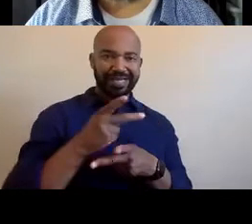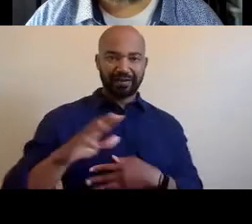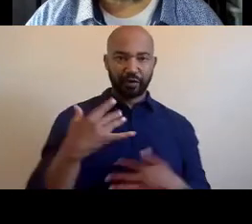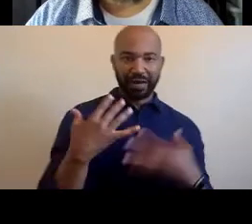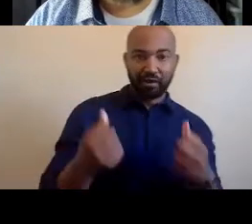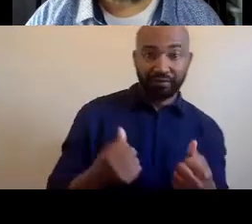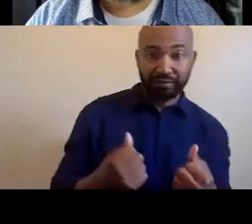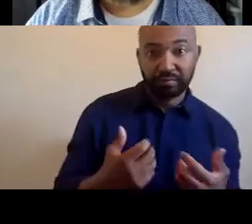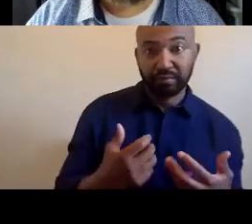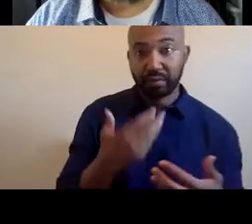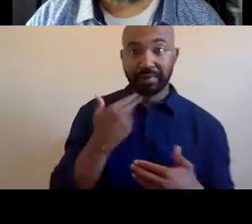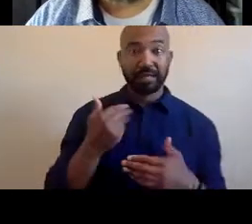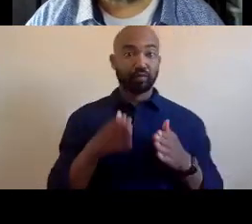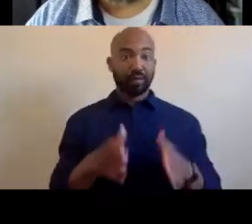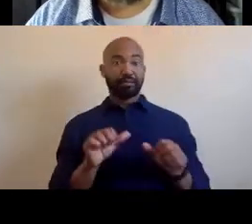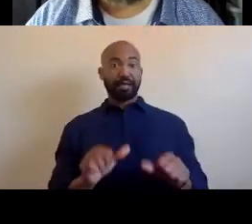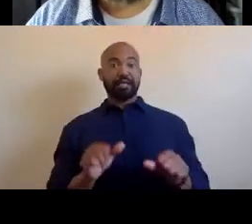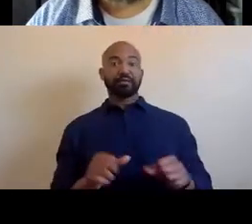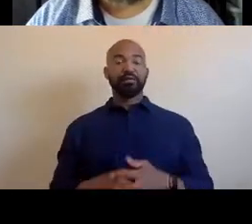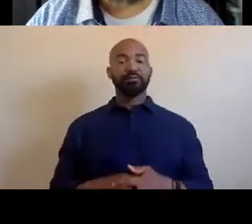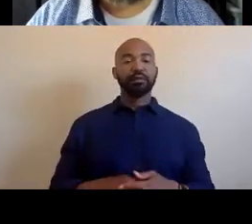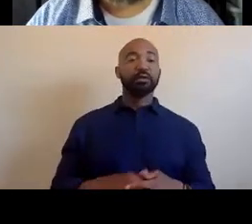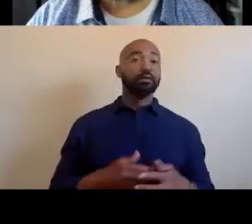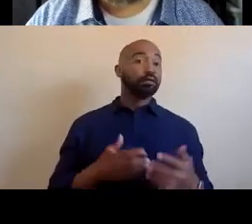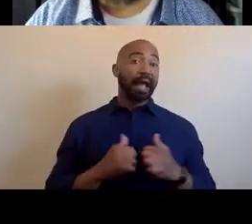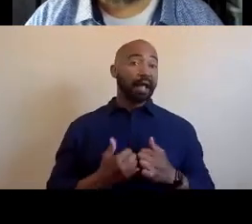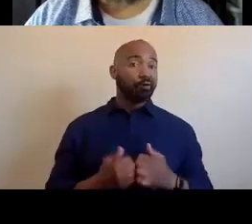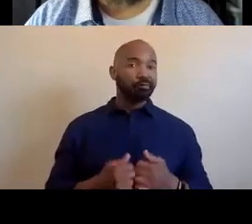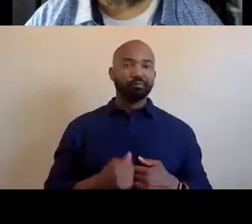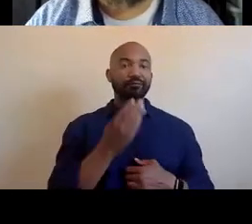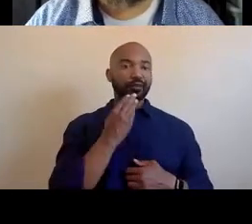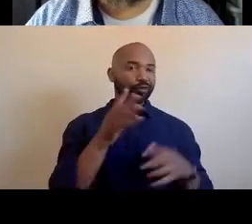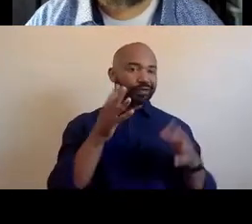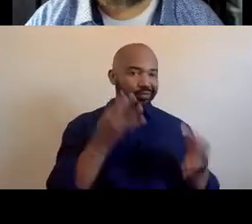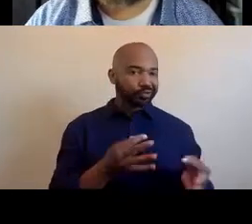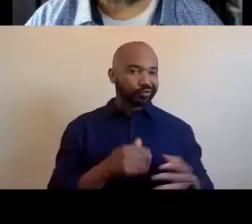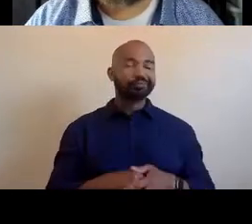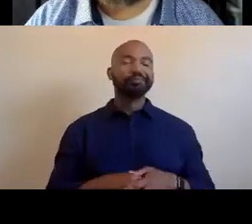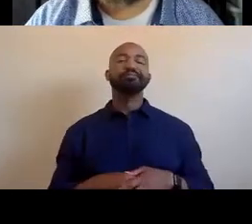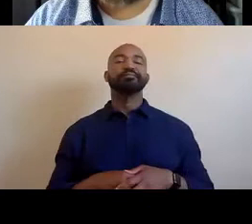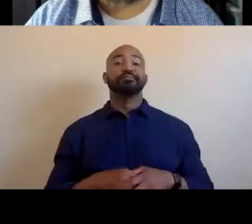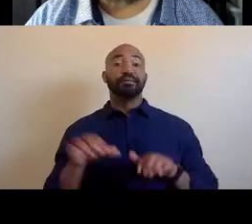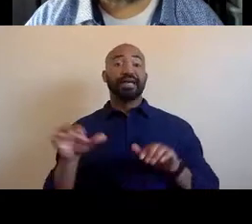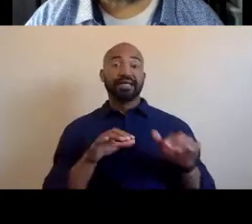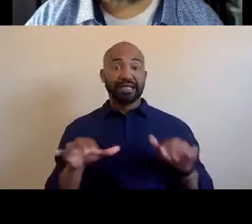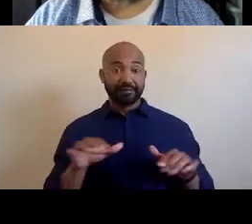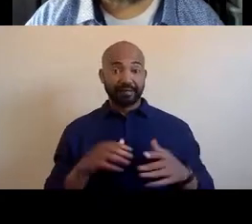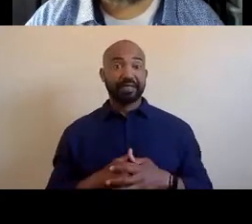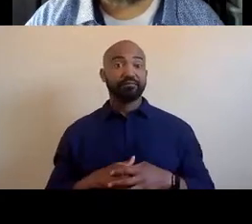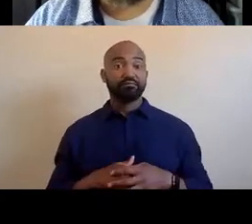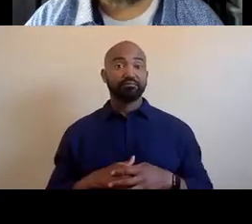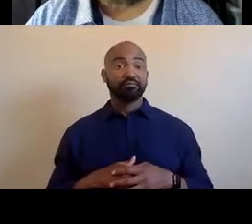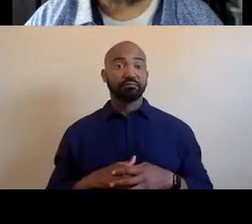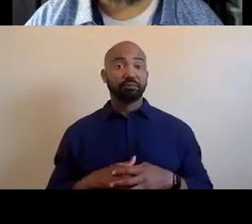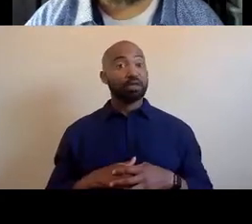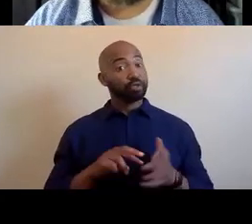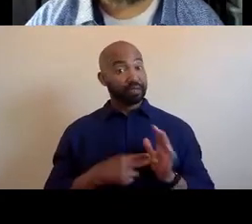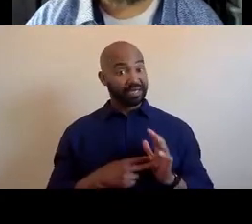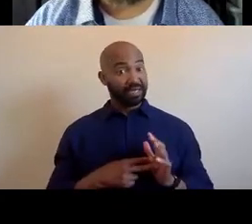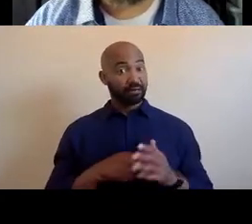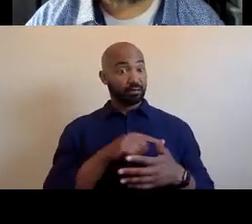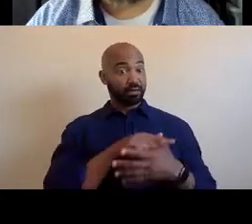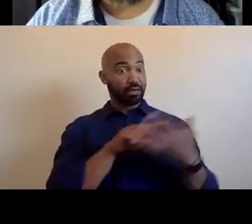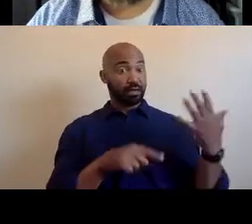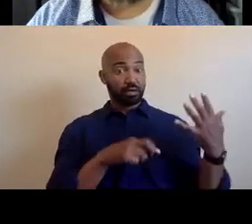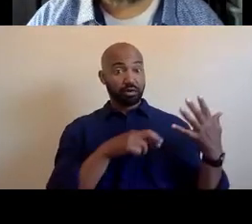can. So through the foods that you choose, through your activity level, and what are some of the ways that you can reduce those risks? And certainly